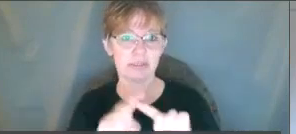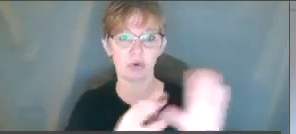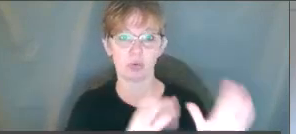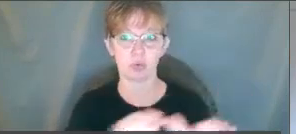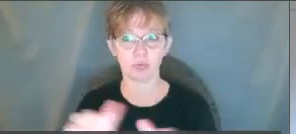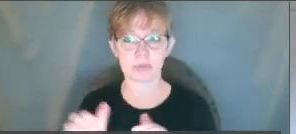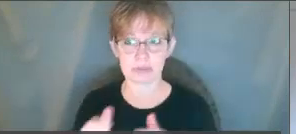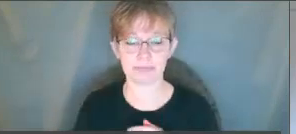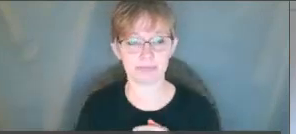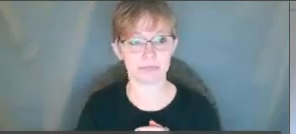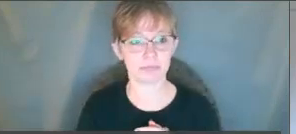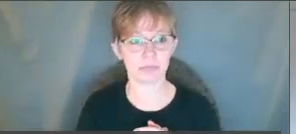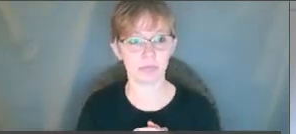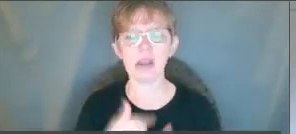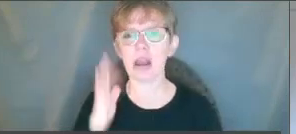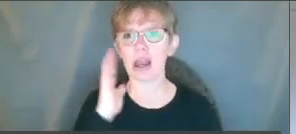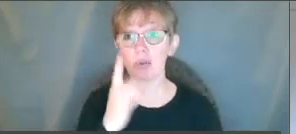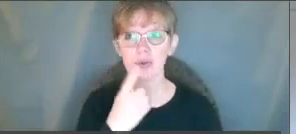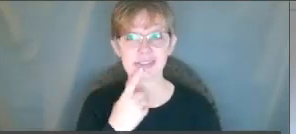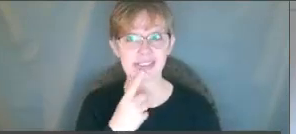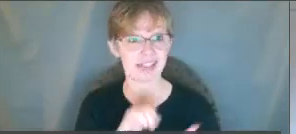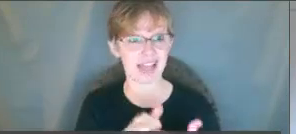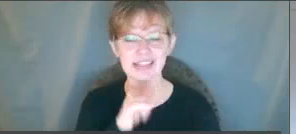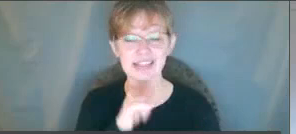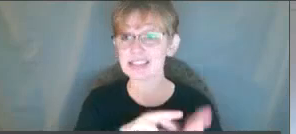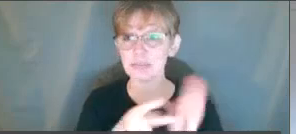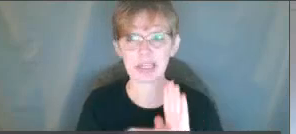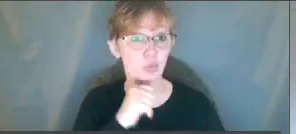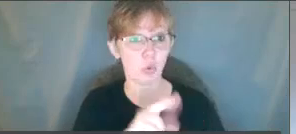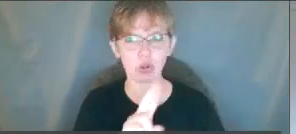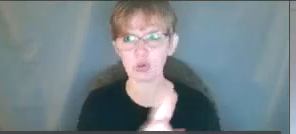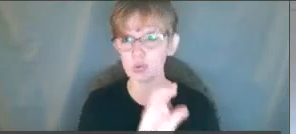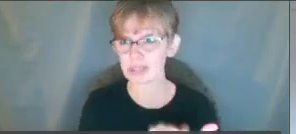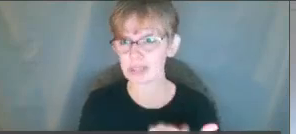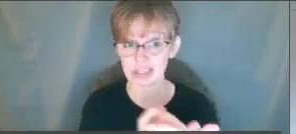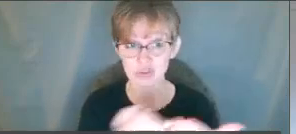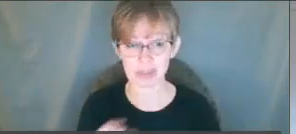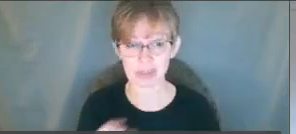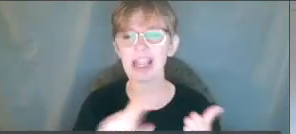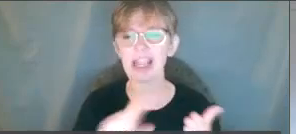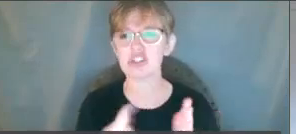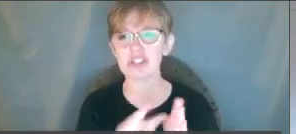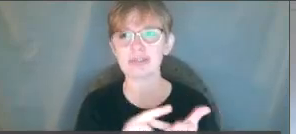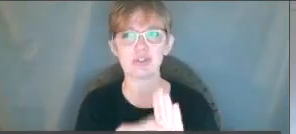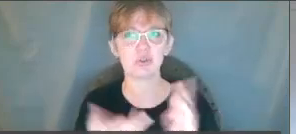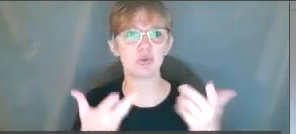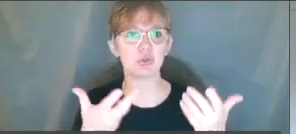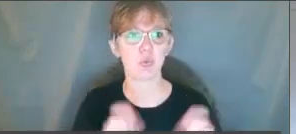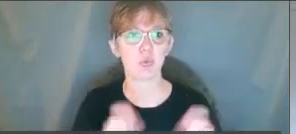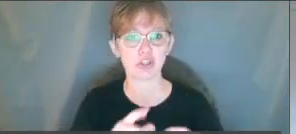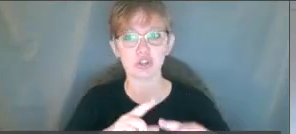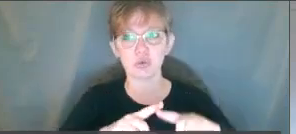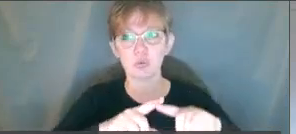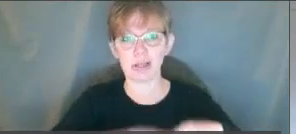will say that that doesn't mean you don't necessarily use an instrument that has those variables. You just don't want them to rely heavily